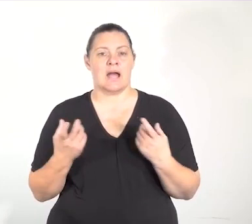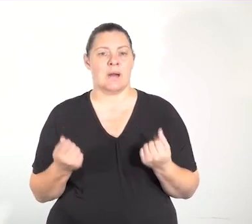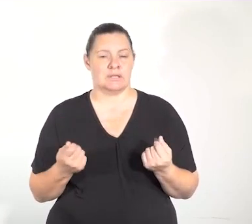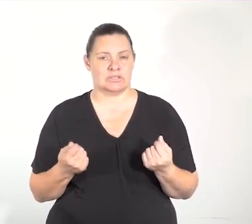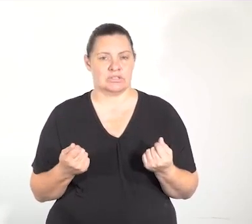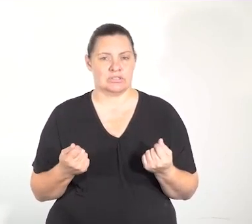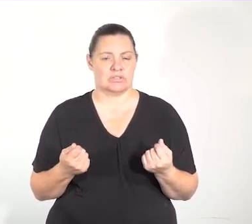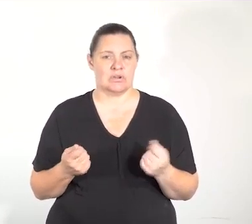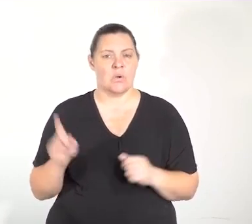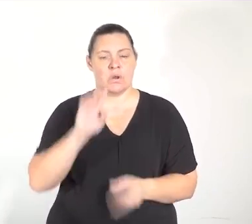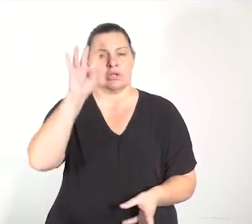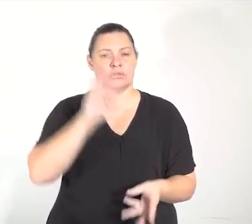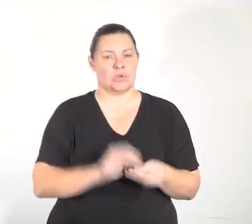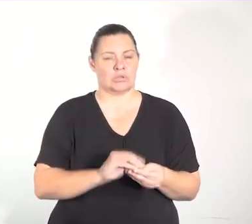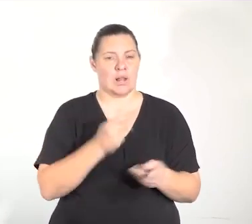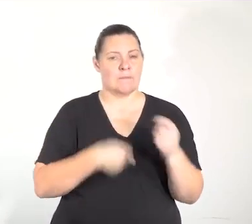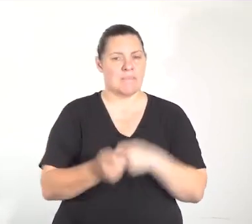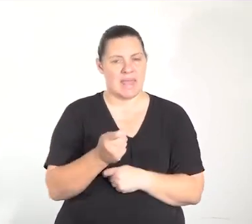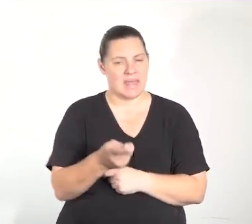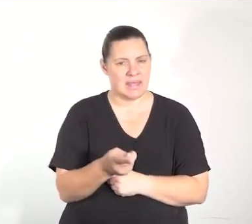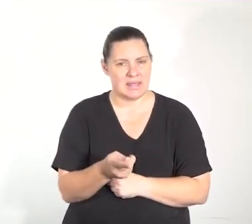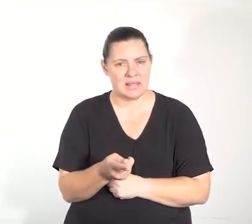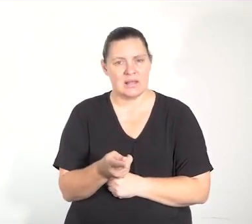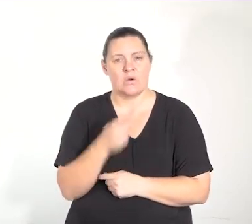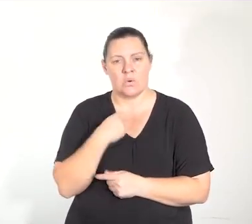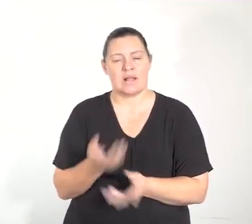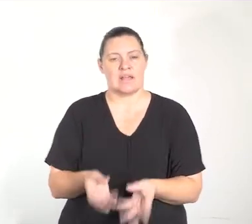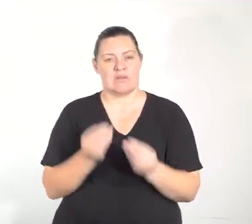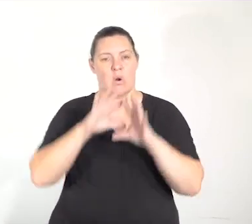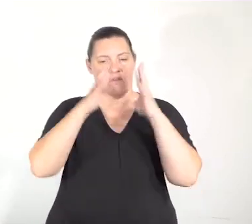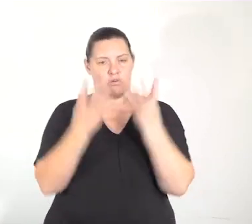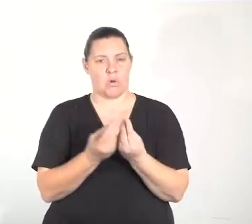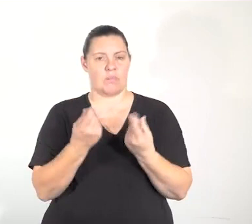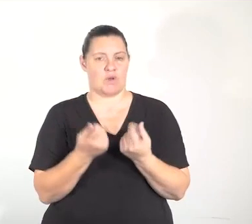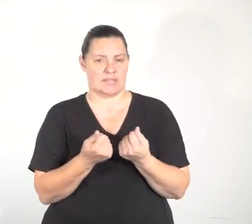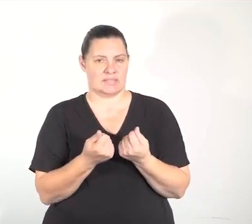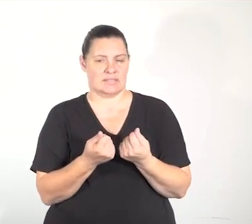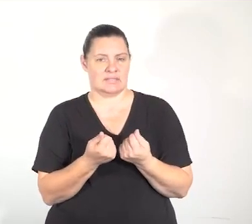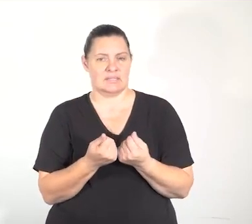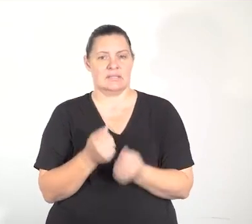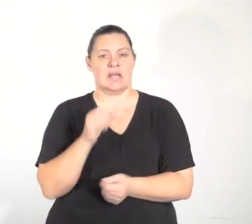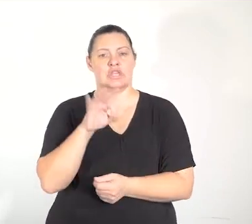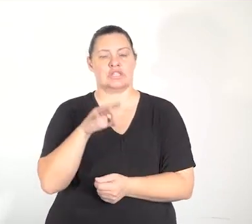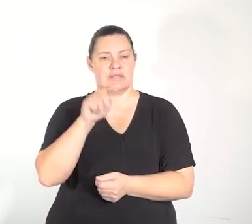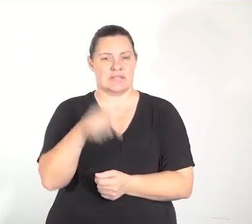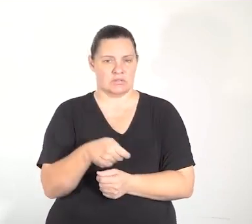how much? What was the total repayments that Thuli paid? We were given that the overall price